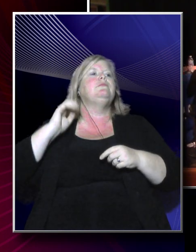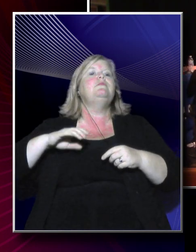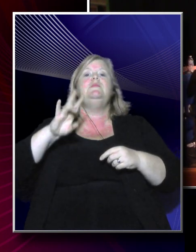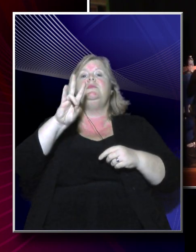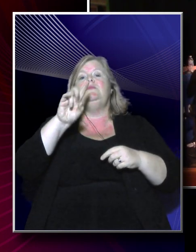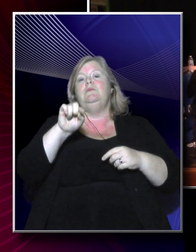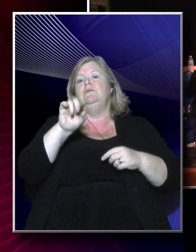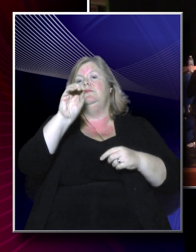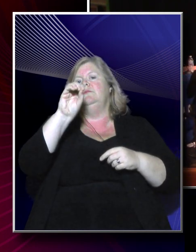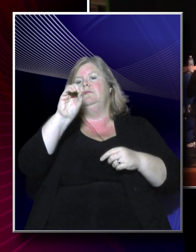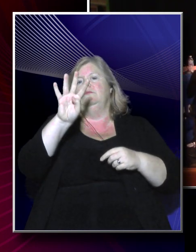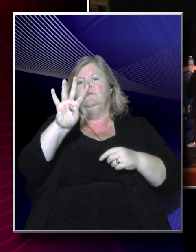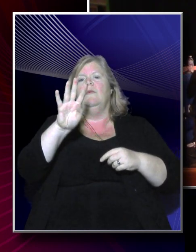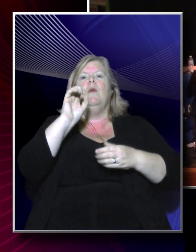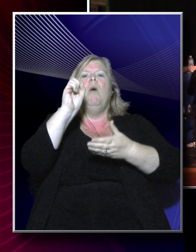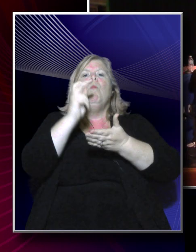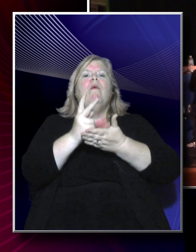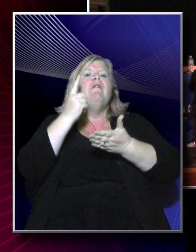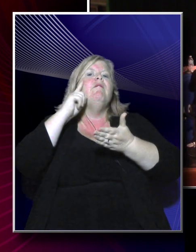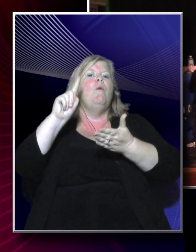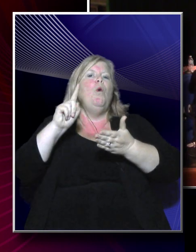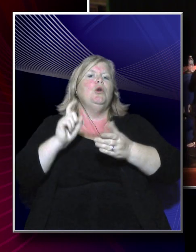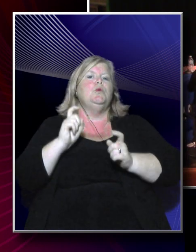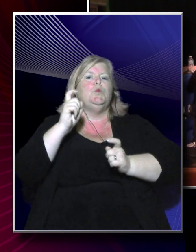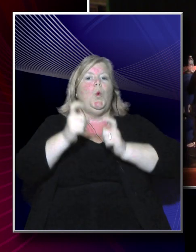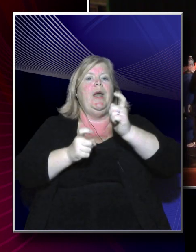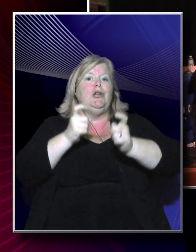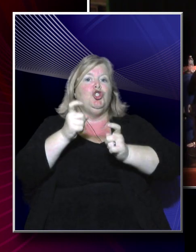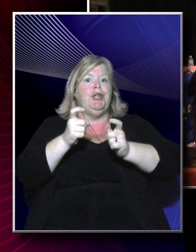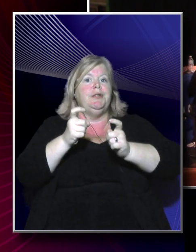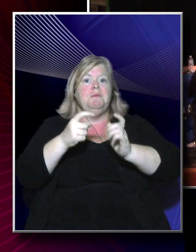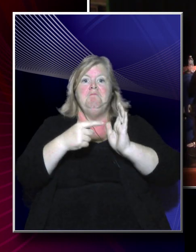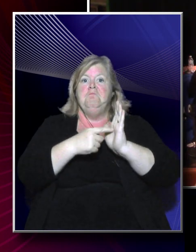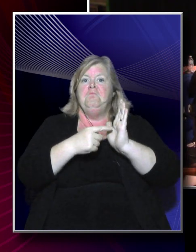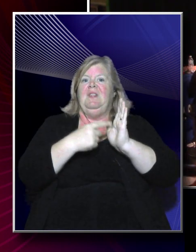7.04, approval of donations. It's an action item.